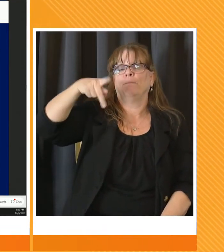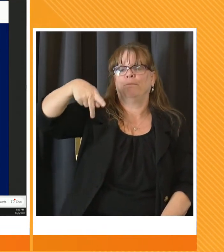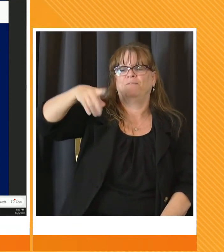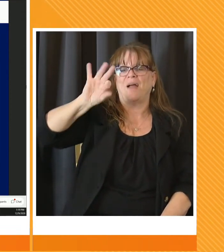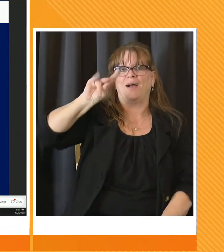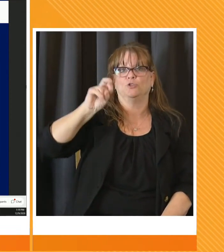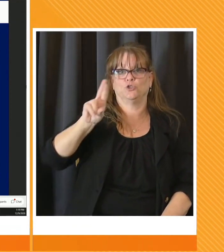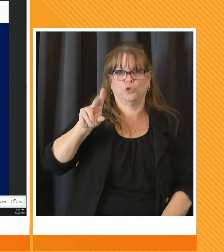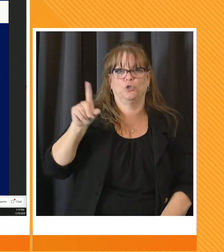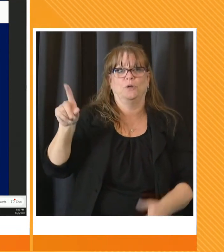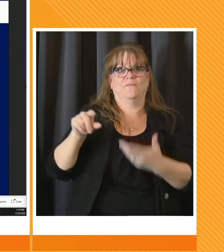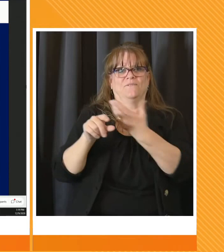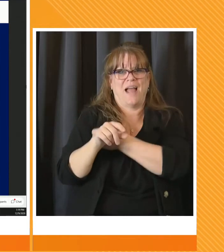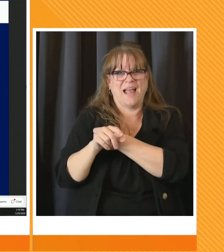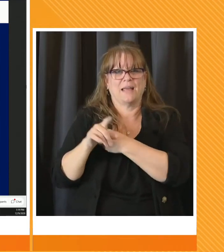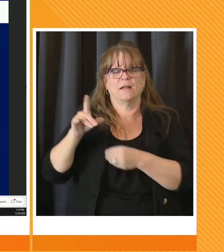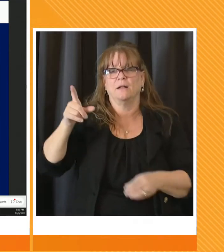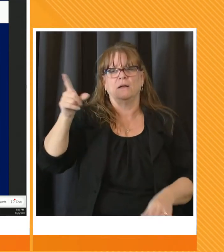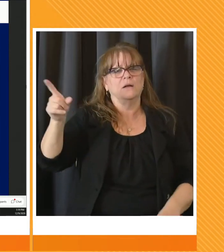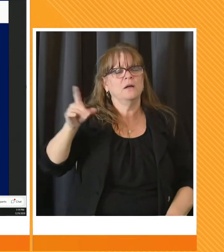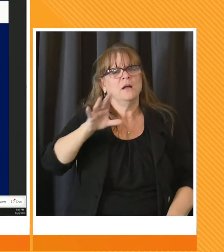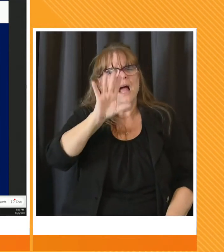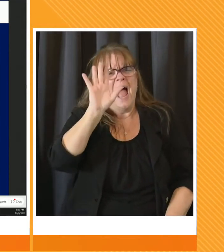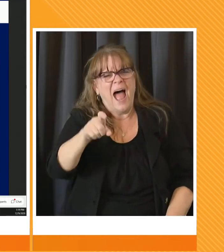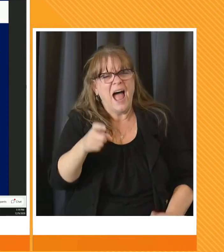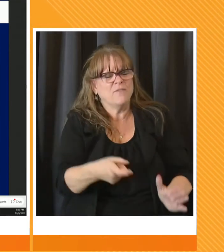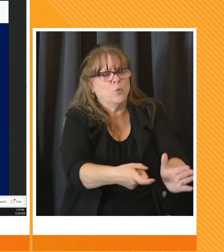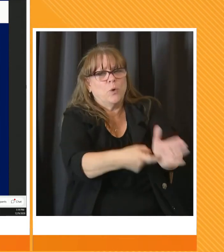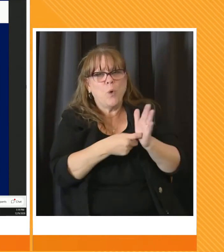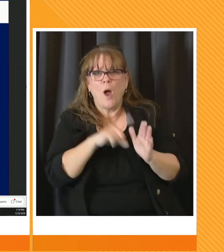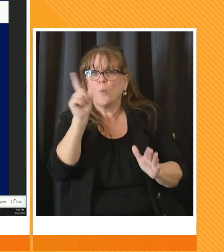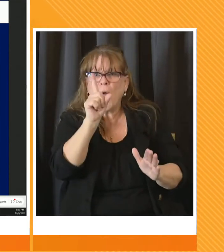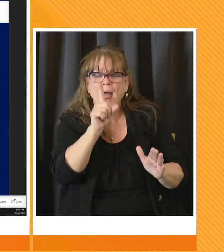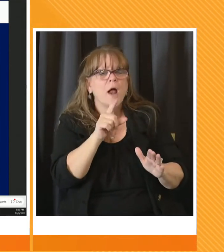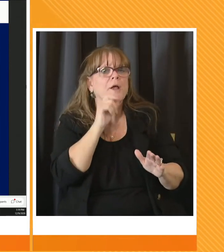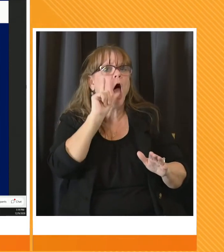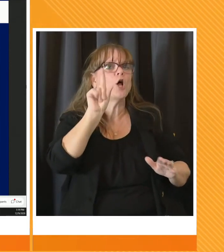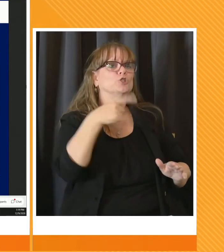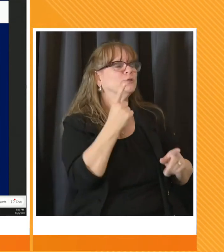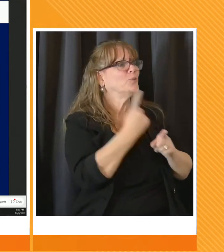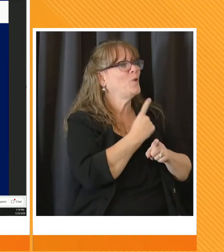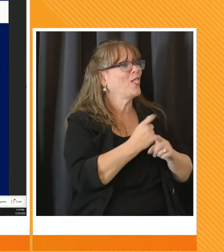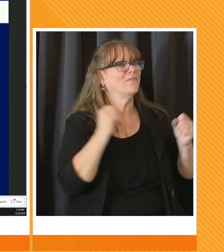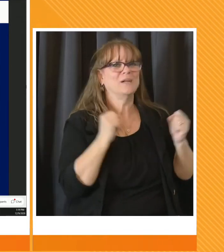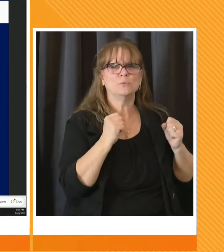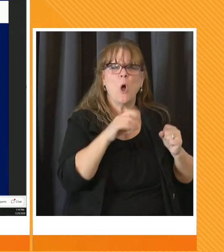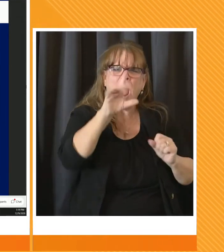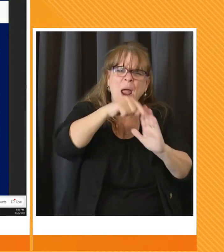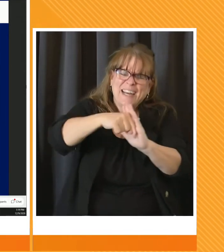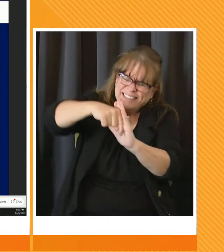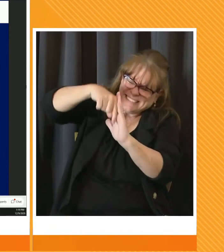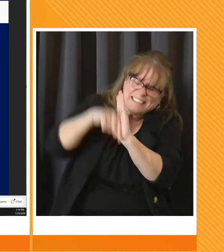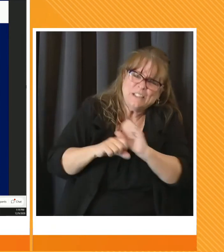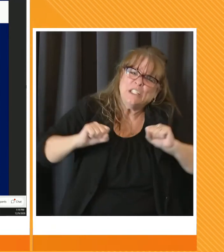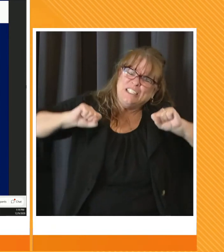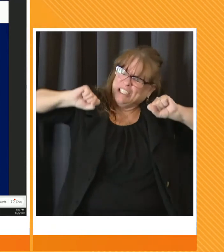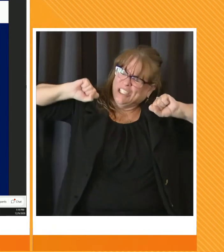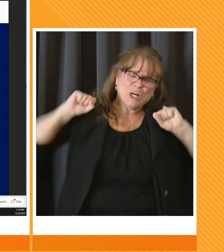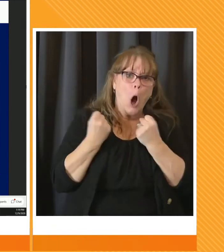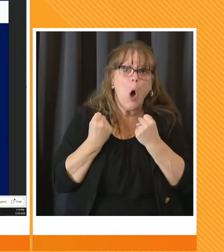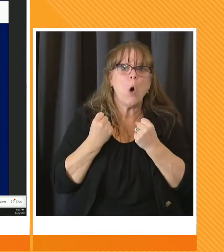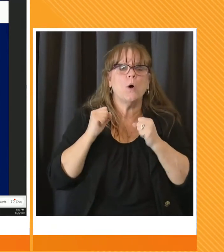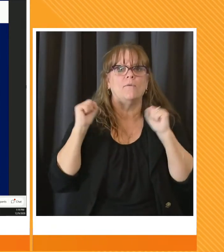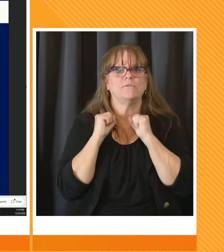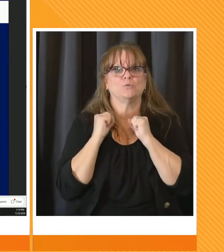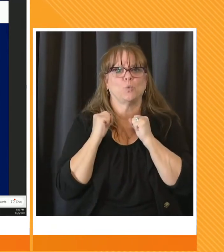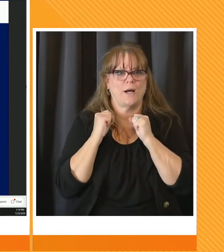required. And so our distribution centers were strategically located across the state. And these are places where they have the freezer